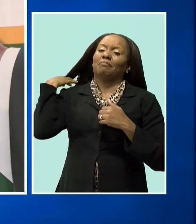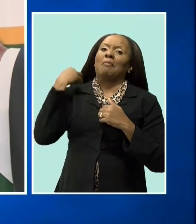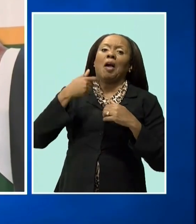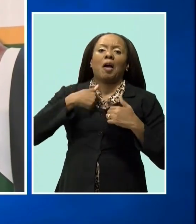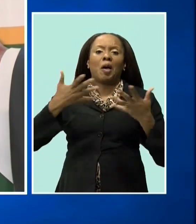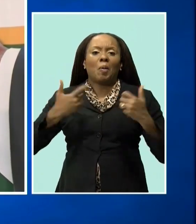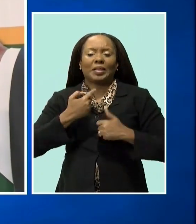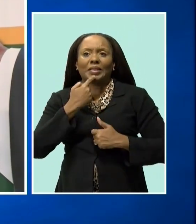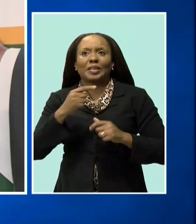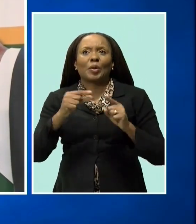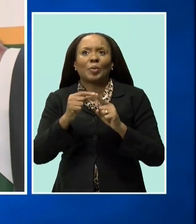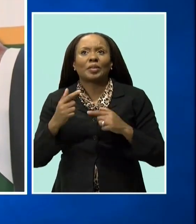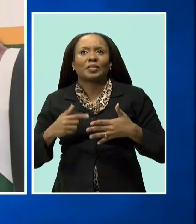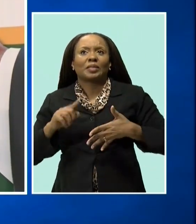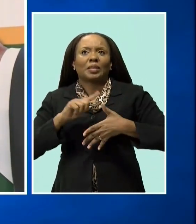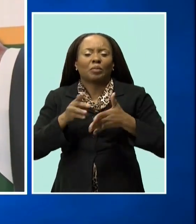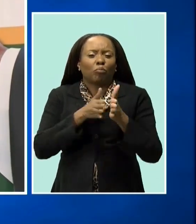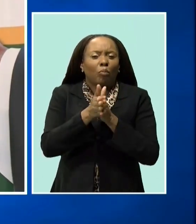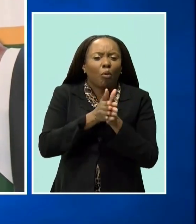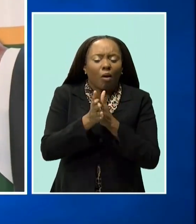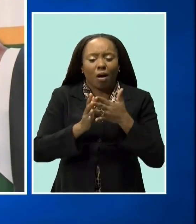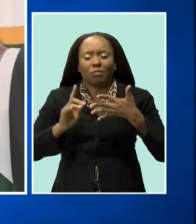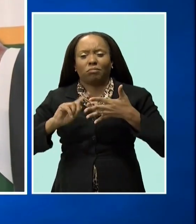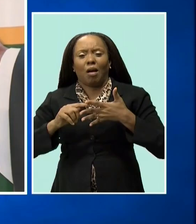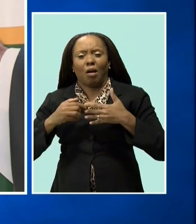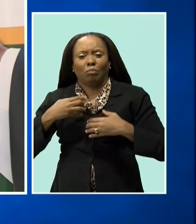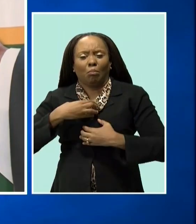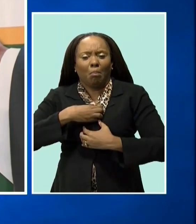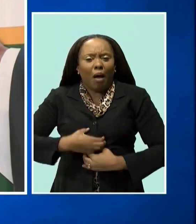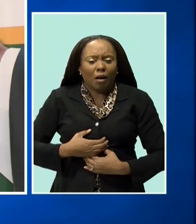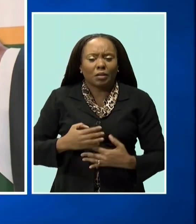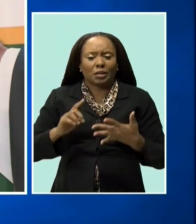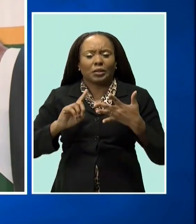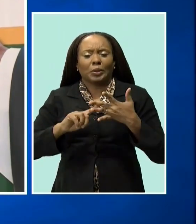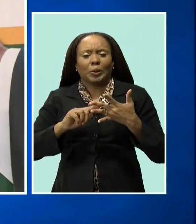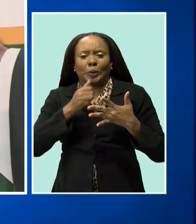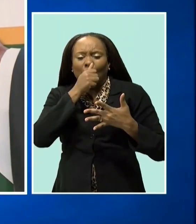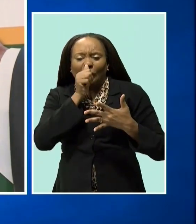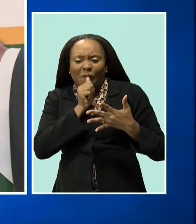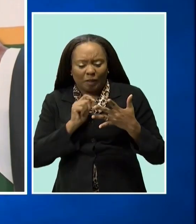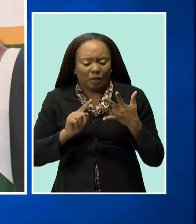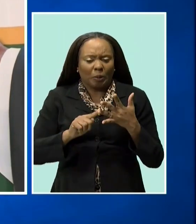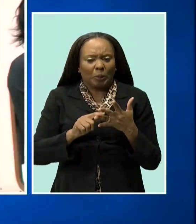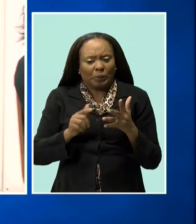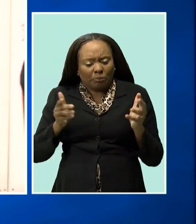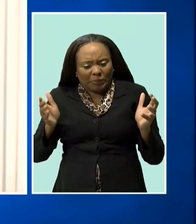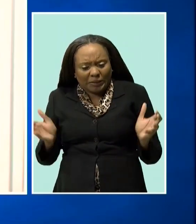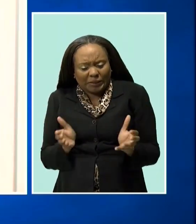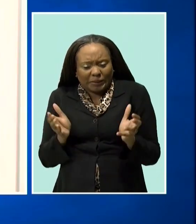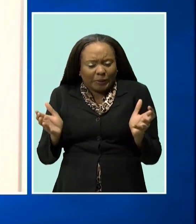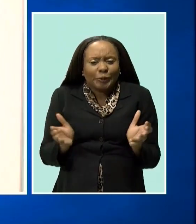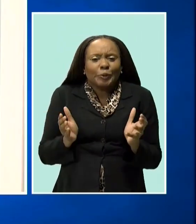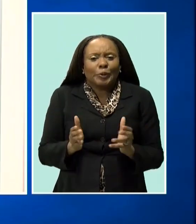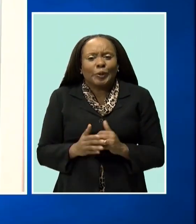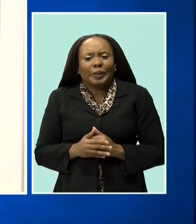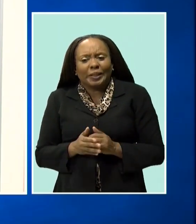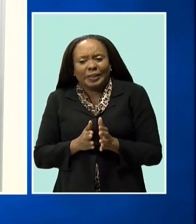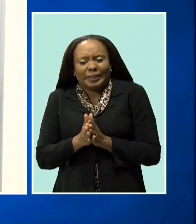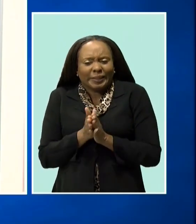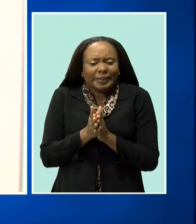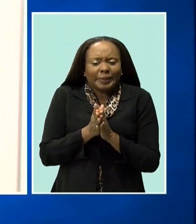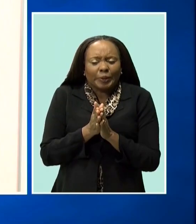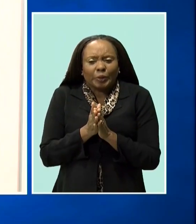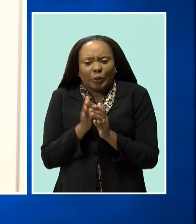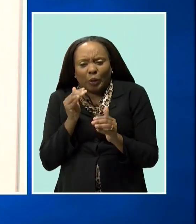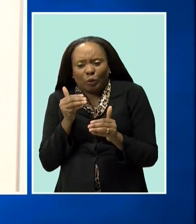Mosley said, drive, passion, but also resilience and determination. She further told the participants